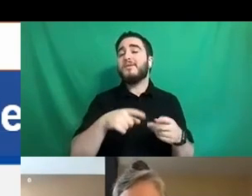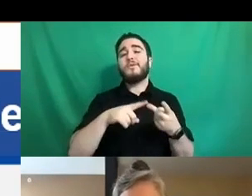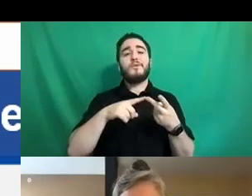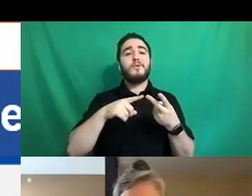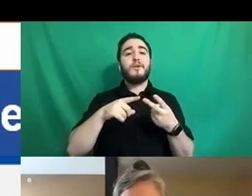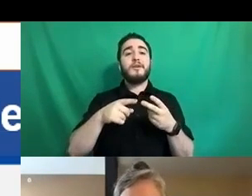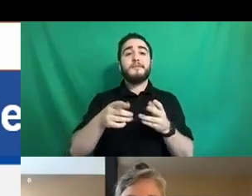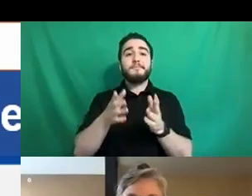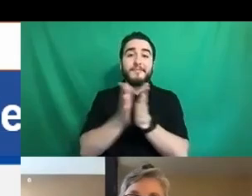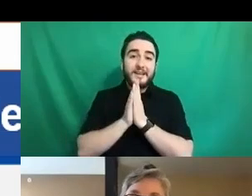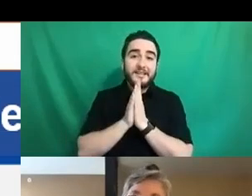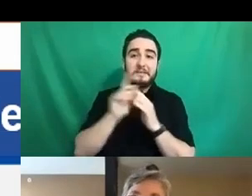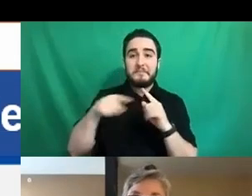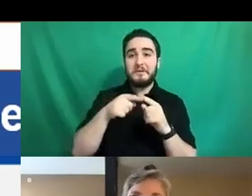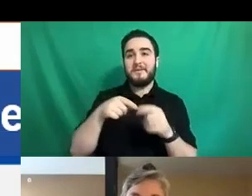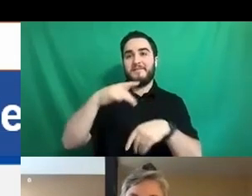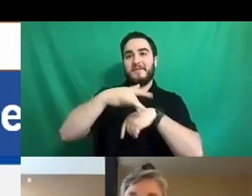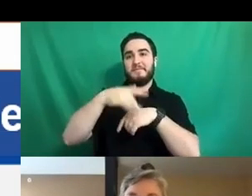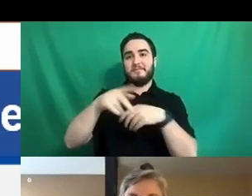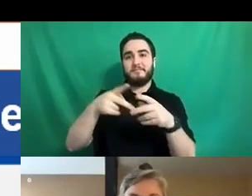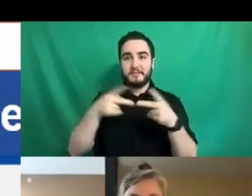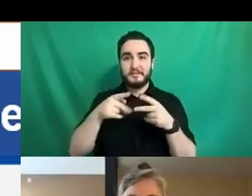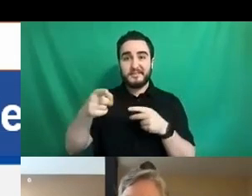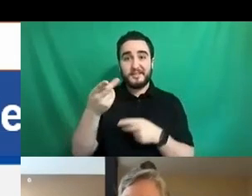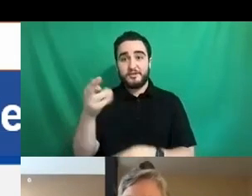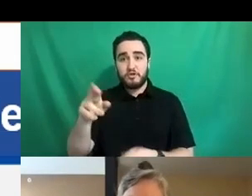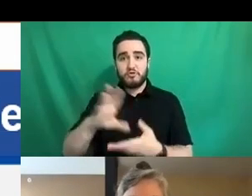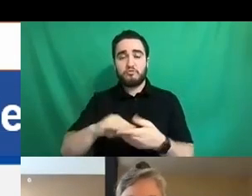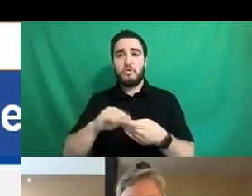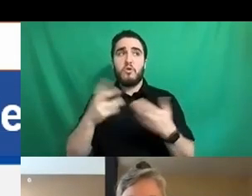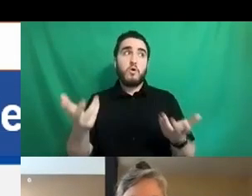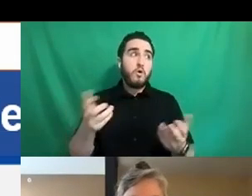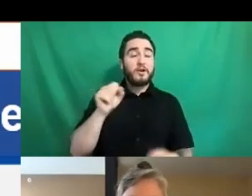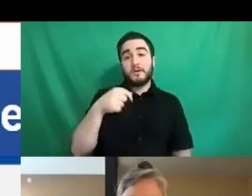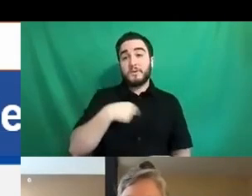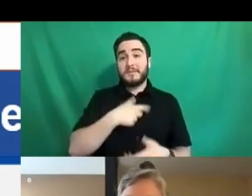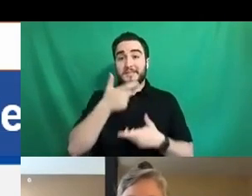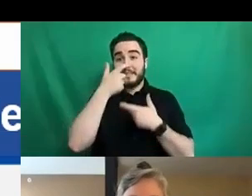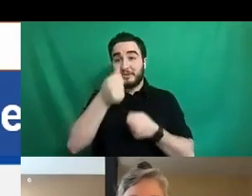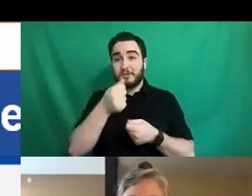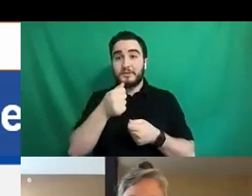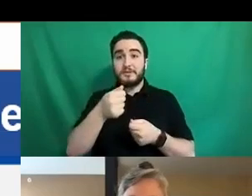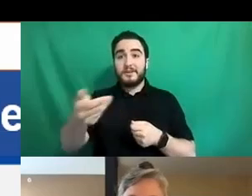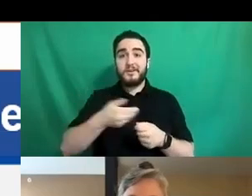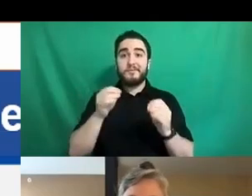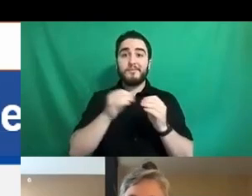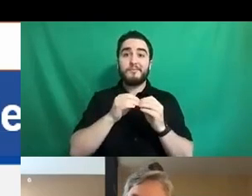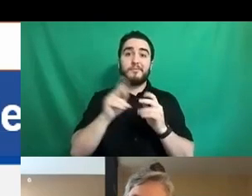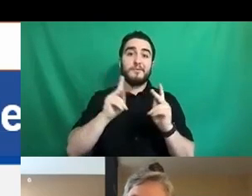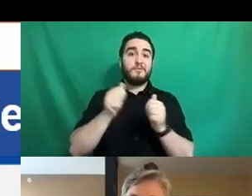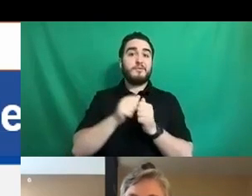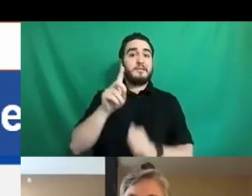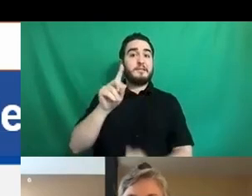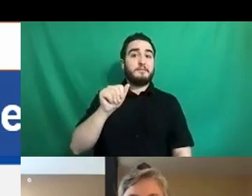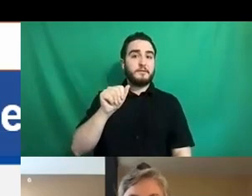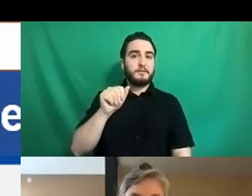open position, and the supervisor or the HR person says, gosh, yeah, we're interested in hiring more people with disabilities.